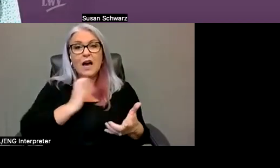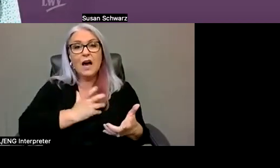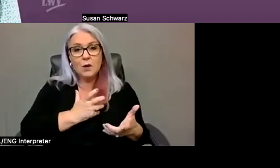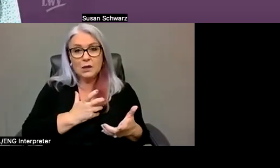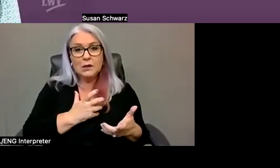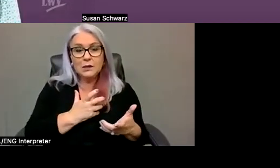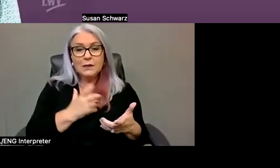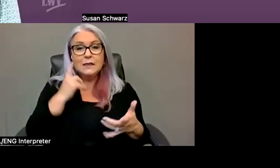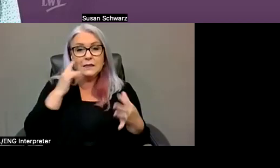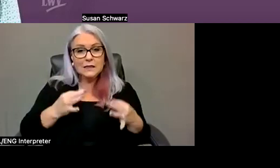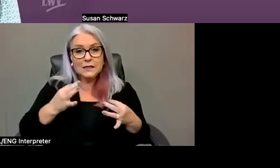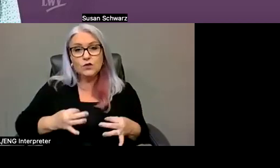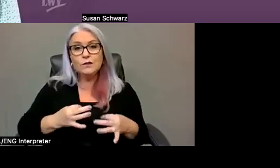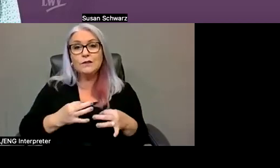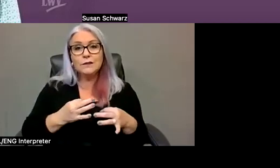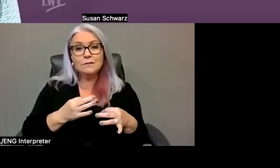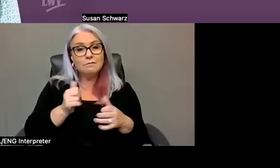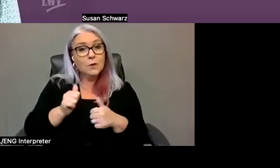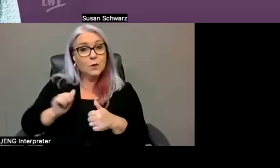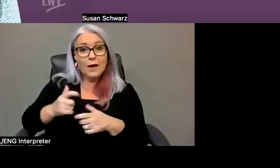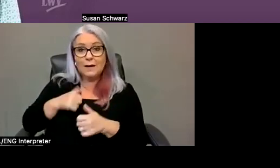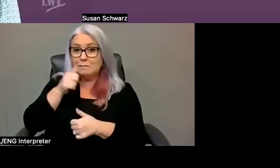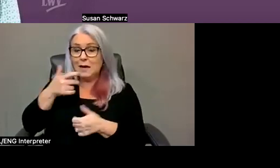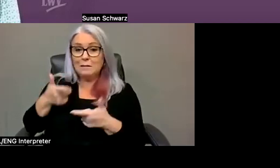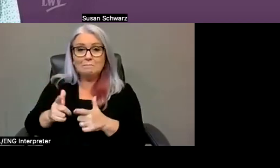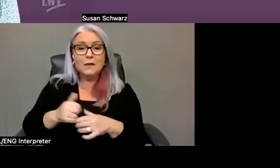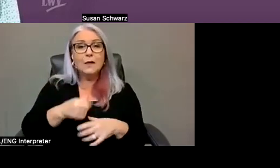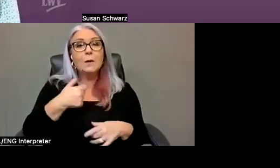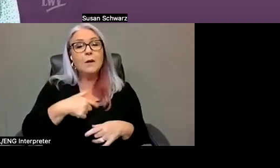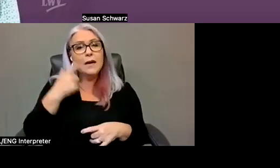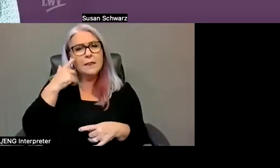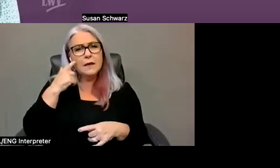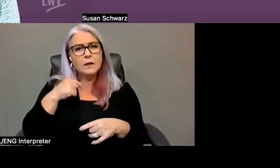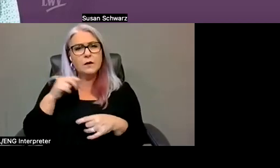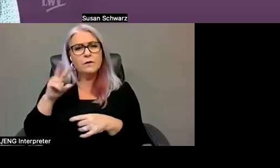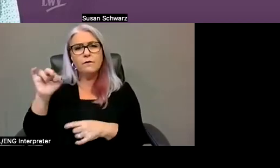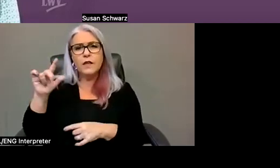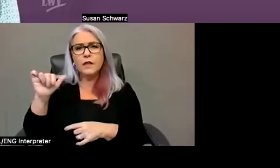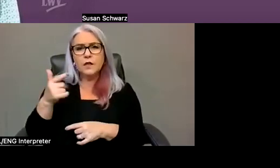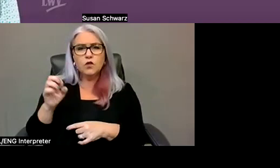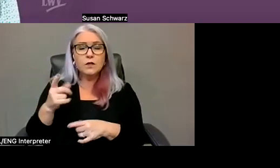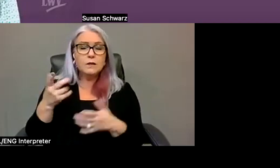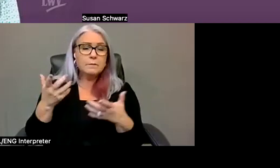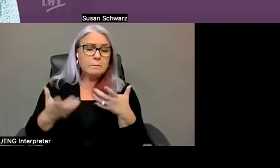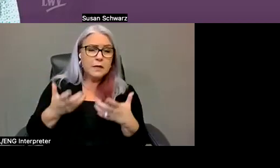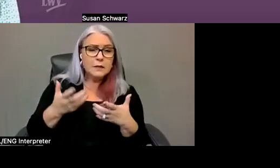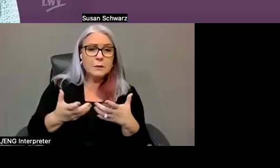own footprint on this, village is looking at, possibly